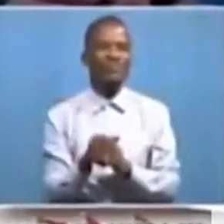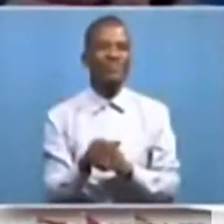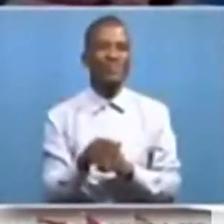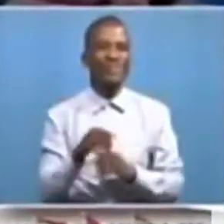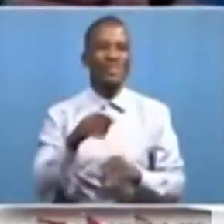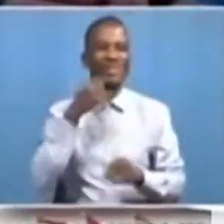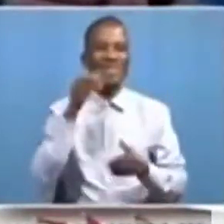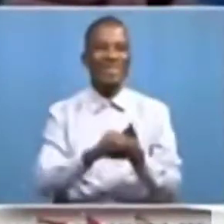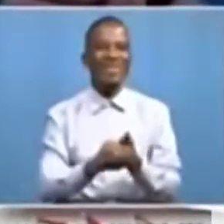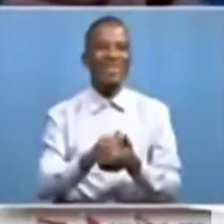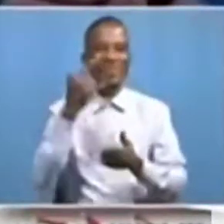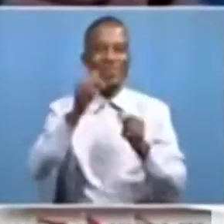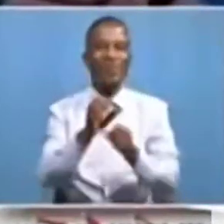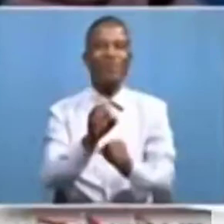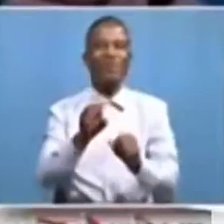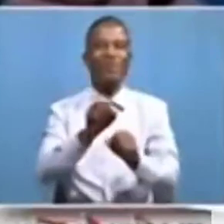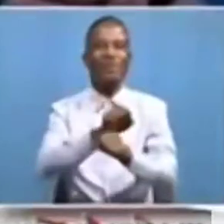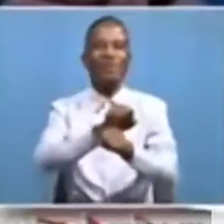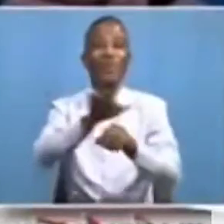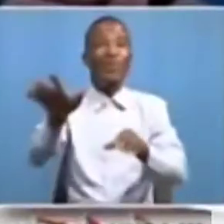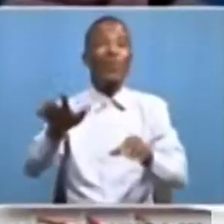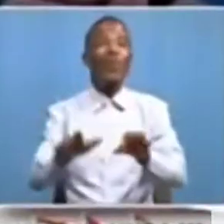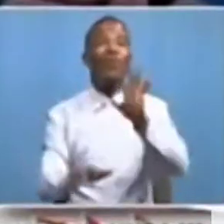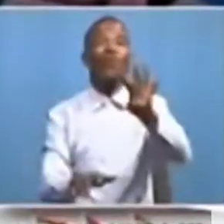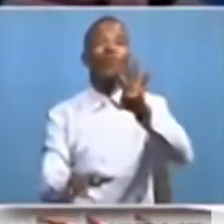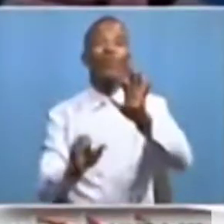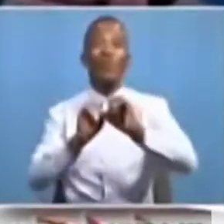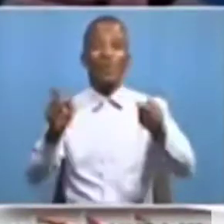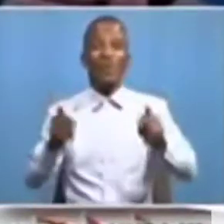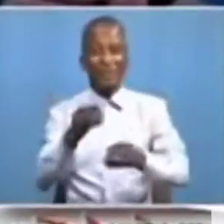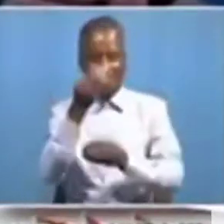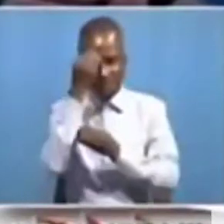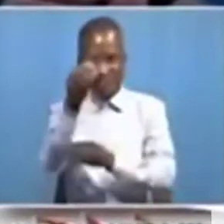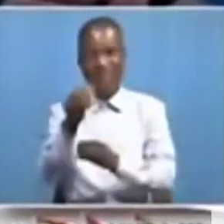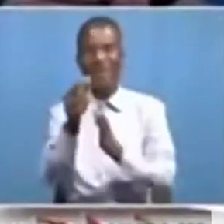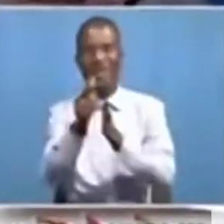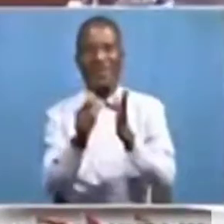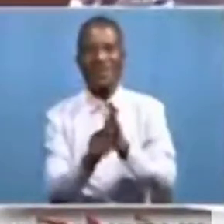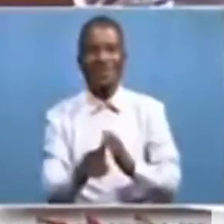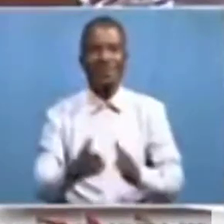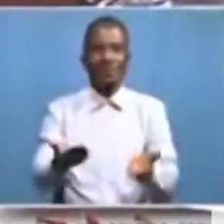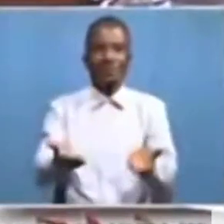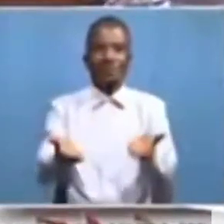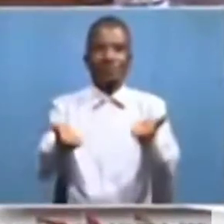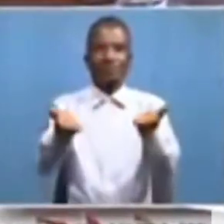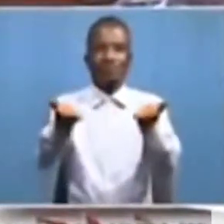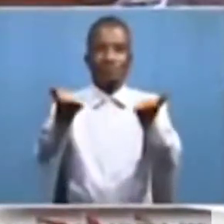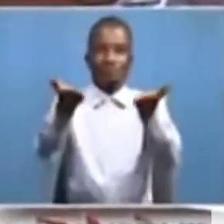All rise.